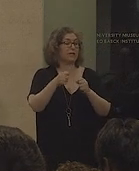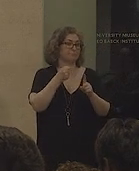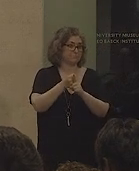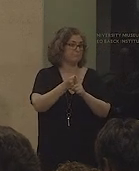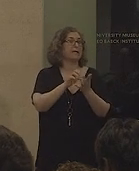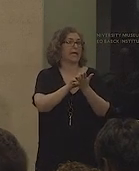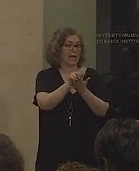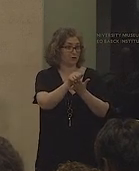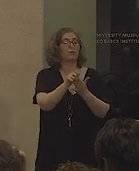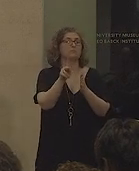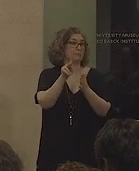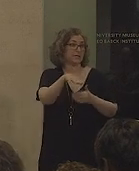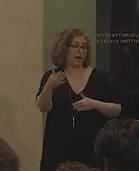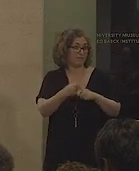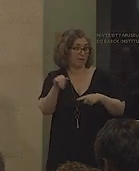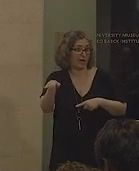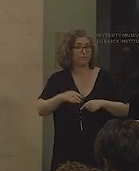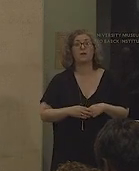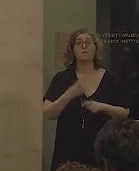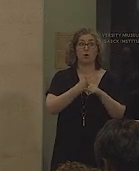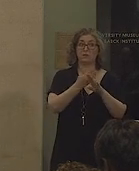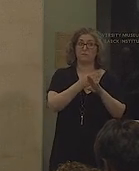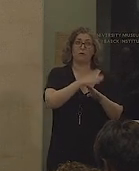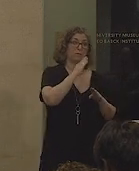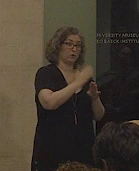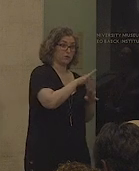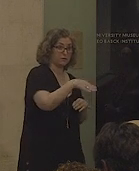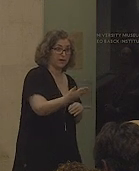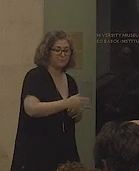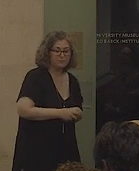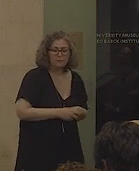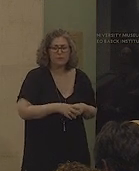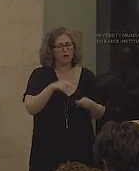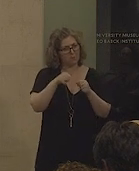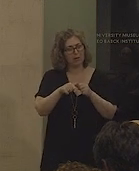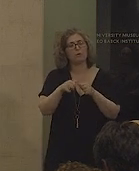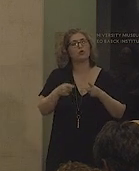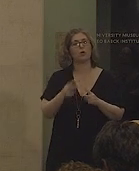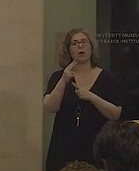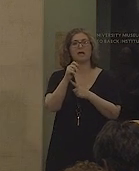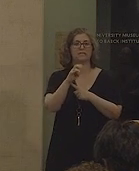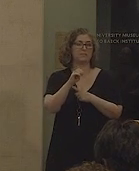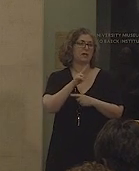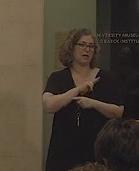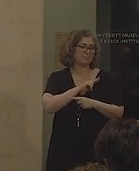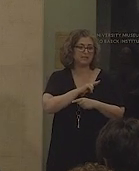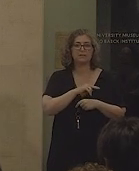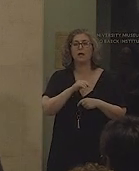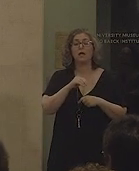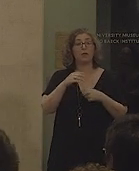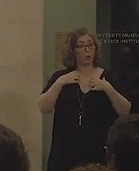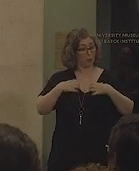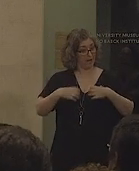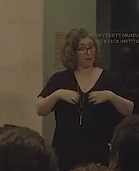life. I'll never forget being in hospice and the rabbi asking